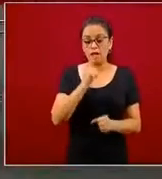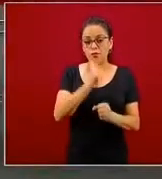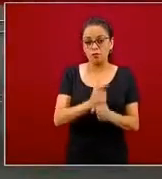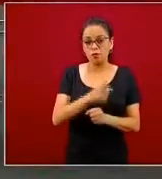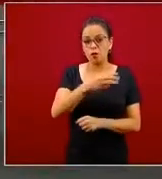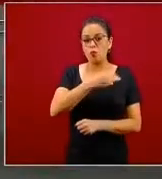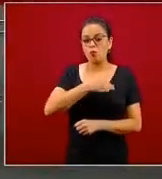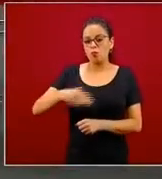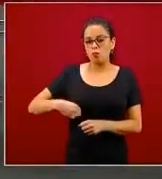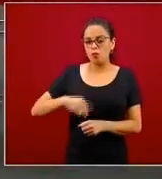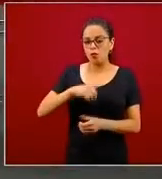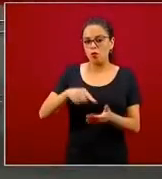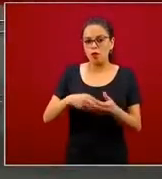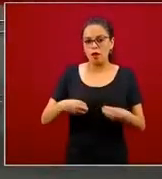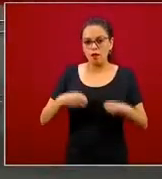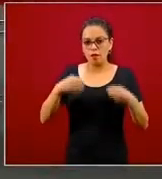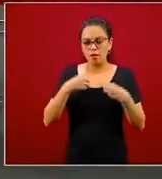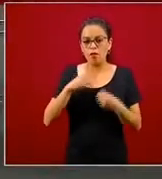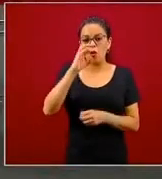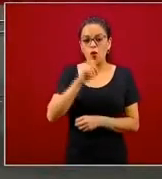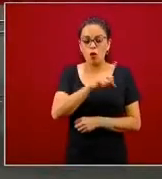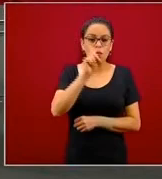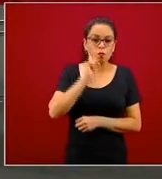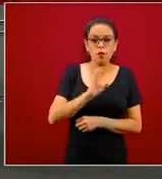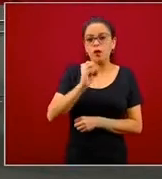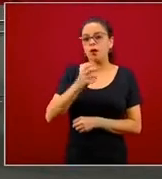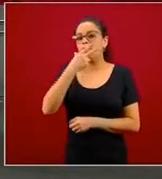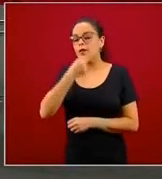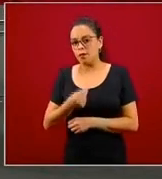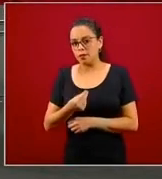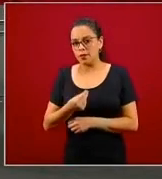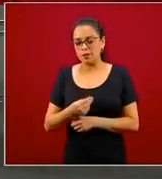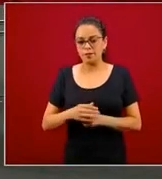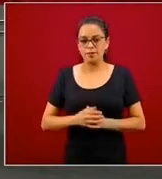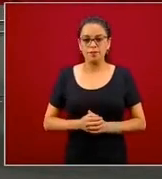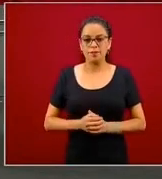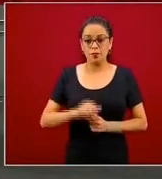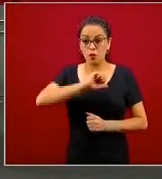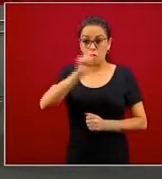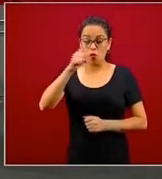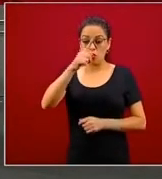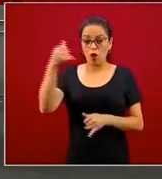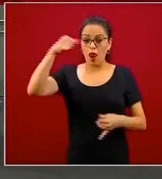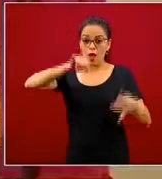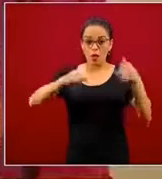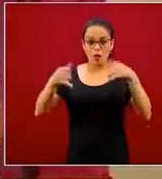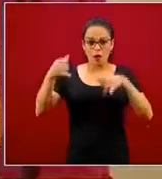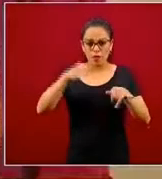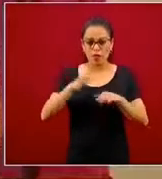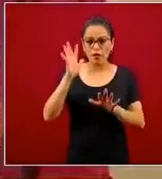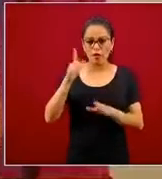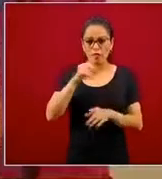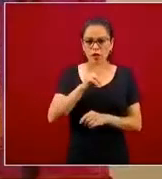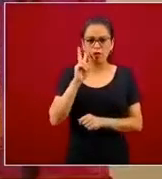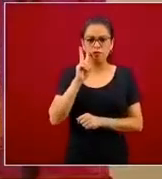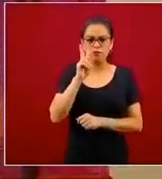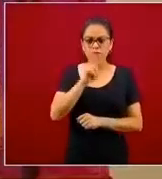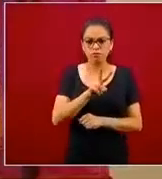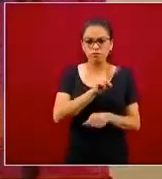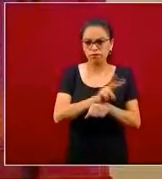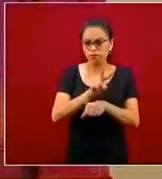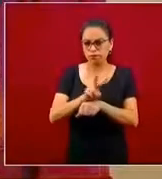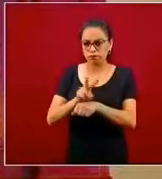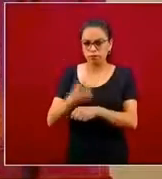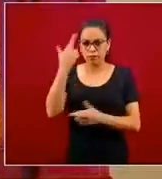with the distributions according to municipalities or gender. There are other laboratories that also